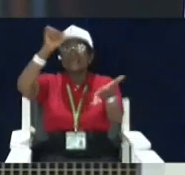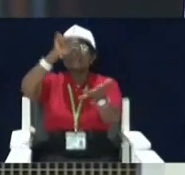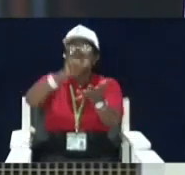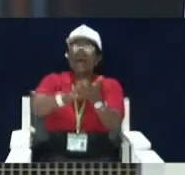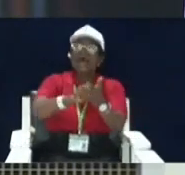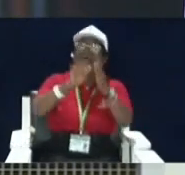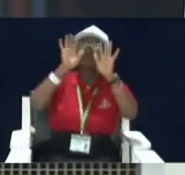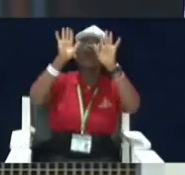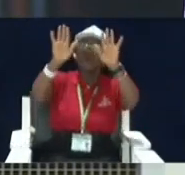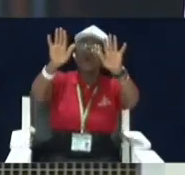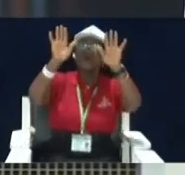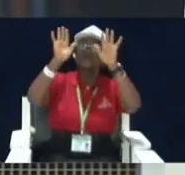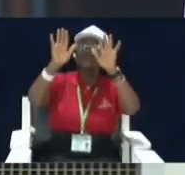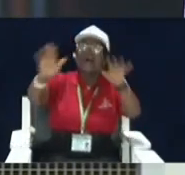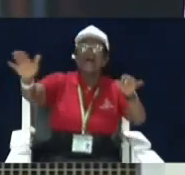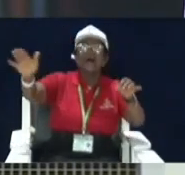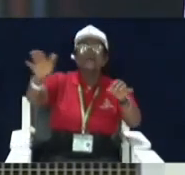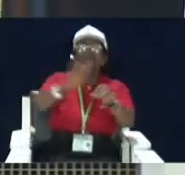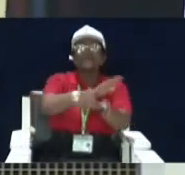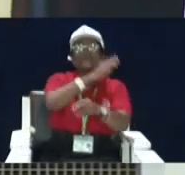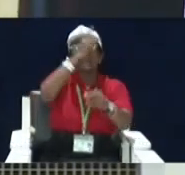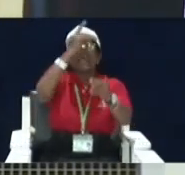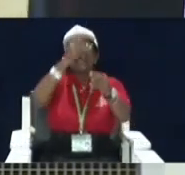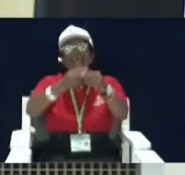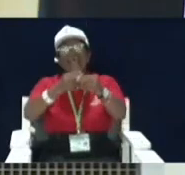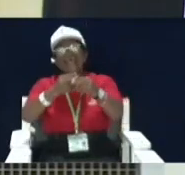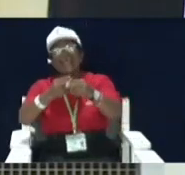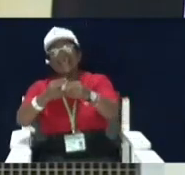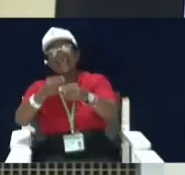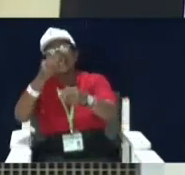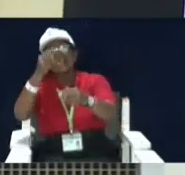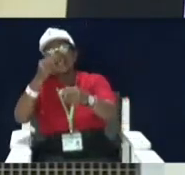Hallelujah, oh, that wonderful name.